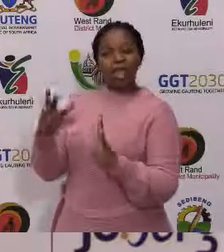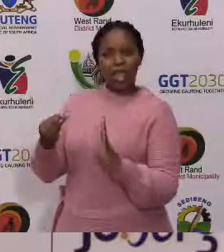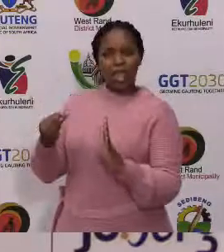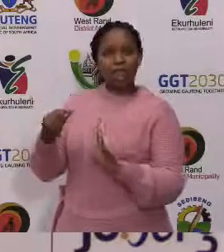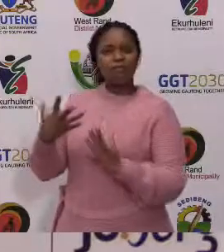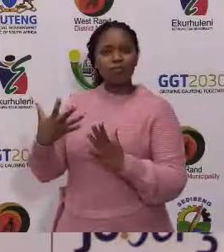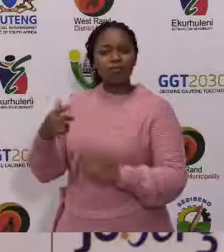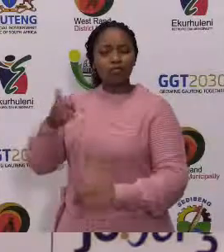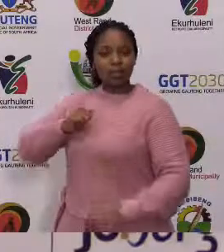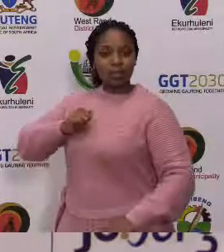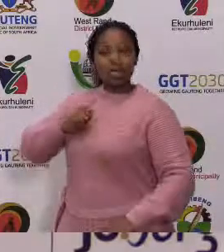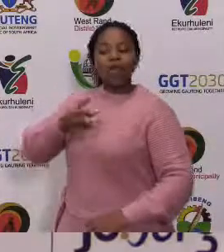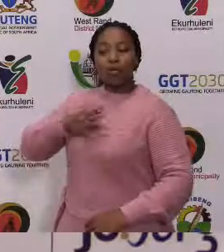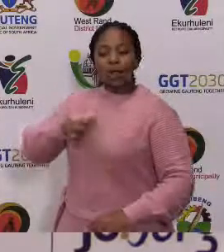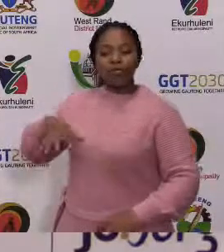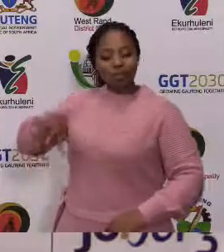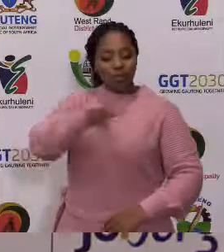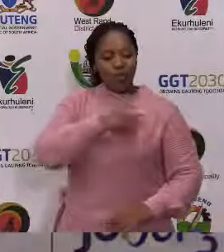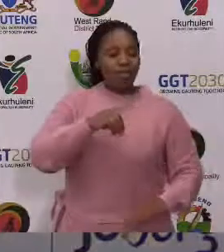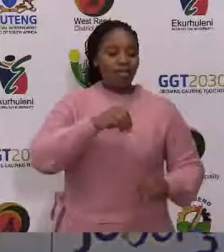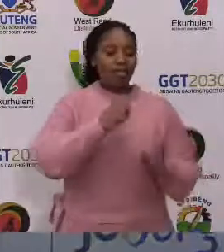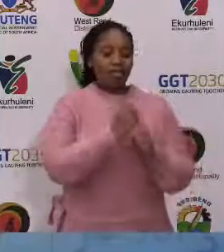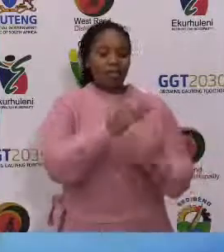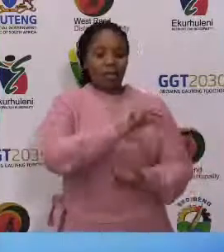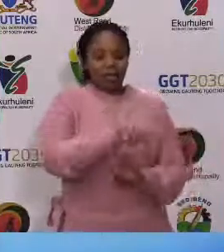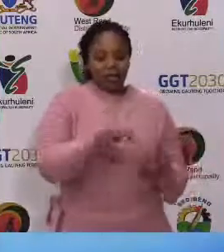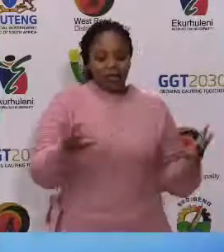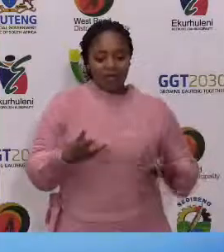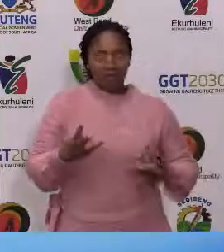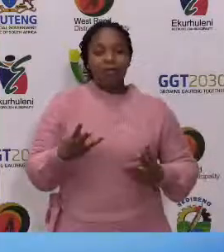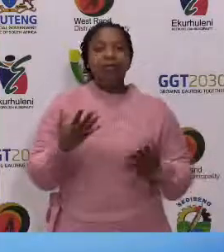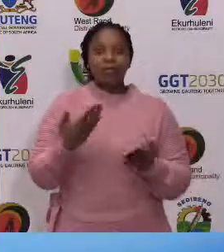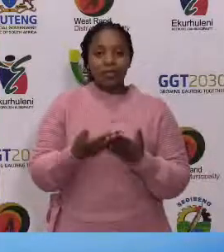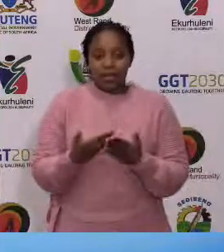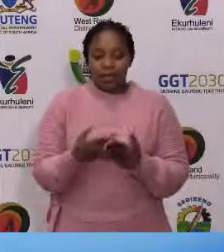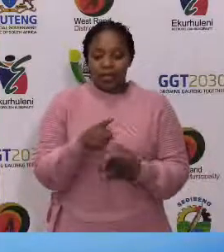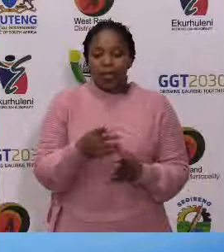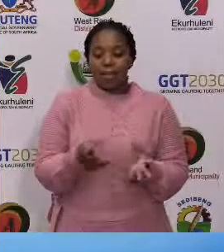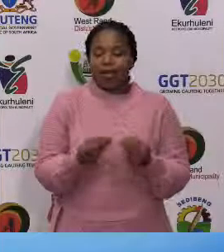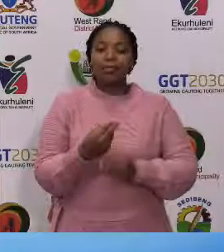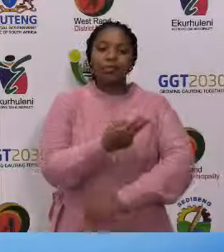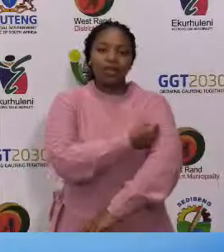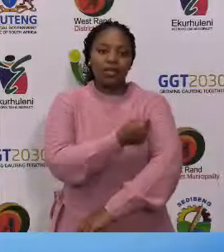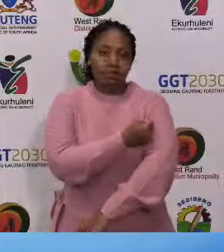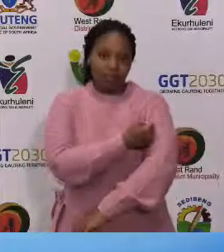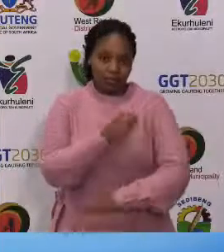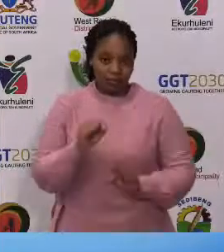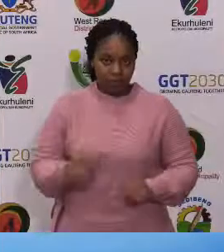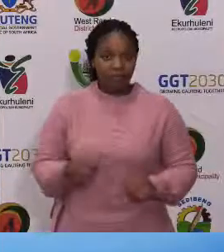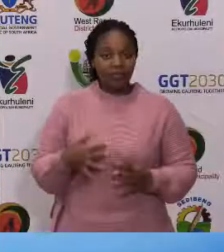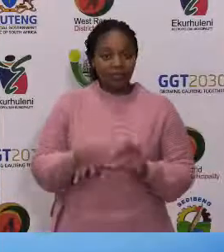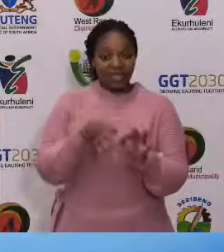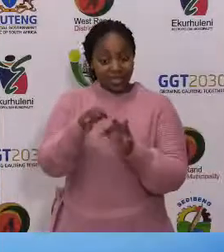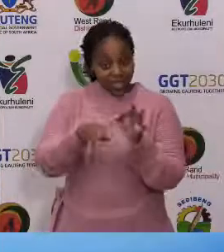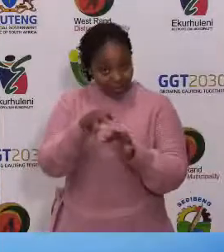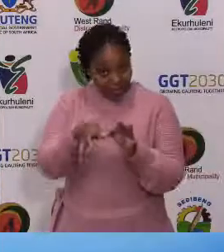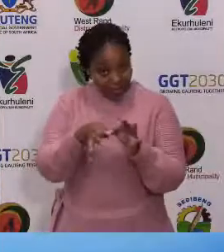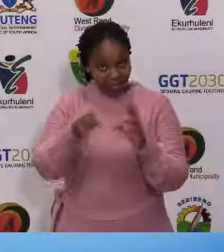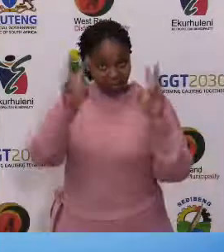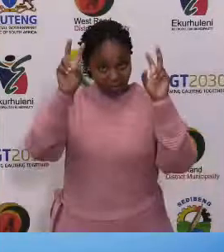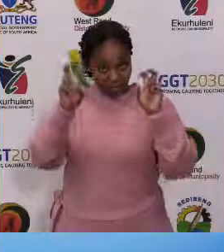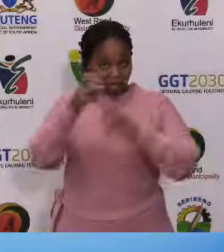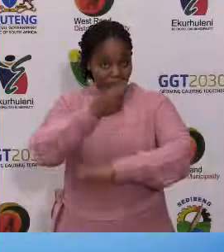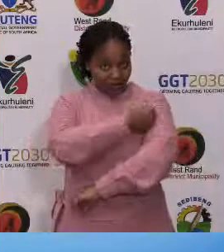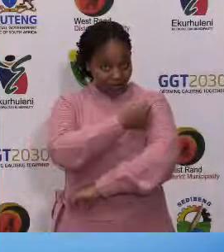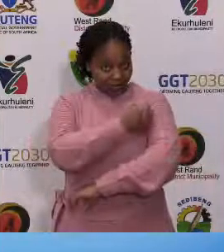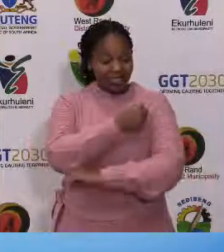advantage. We want to reach every part of our province in that regard. I have emphasized vaccines